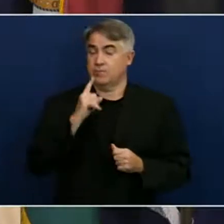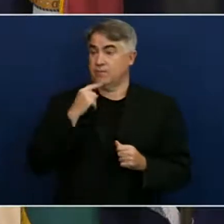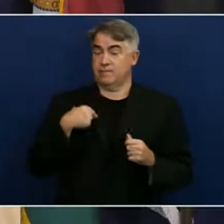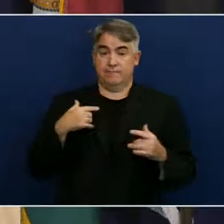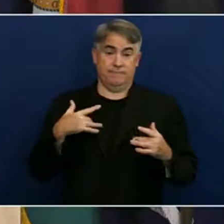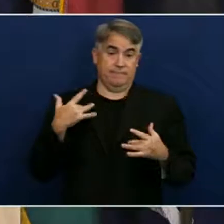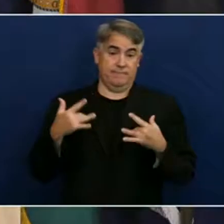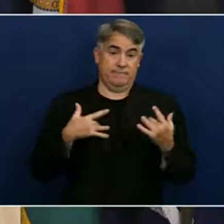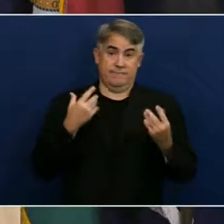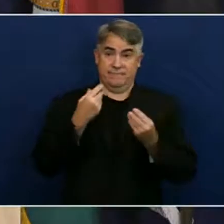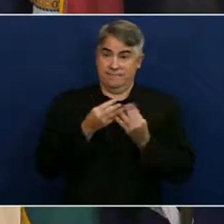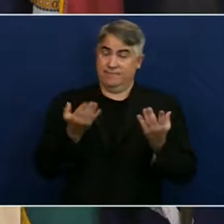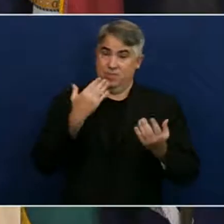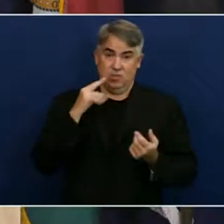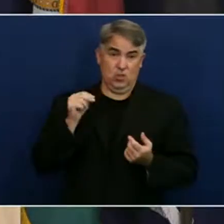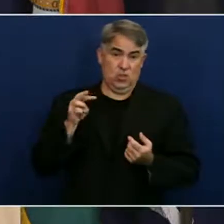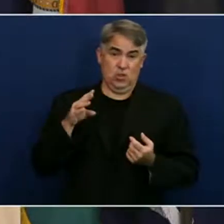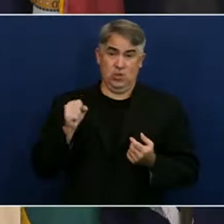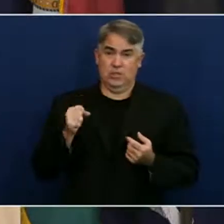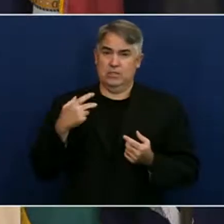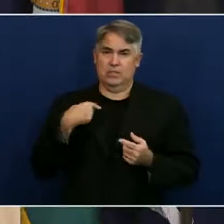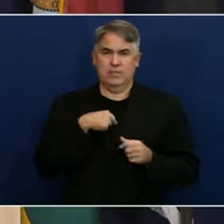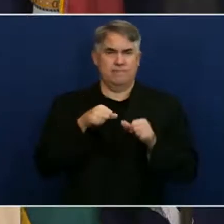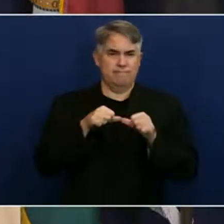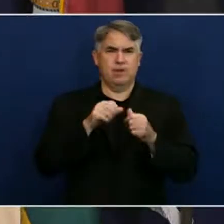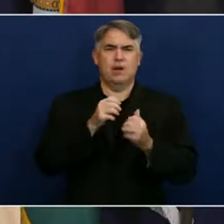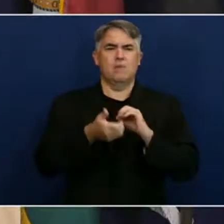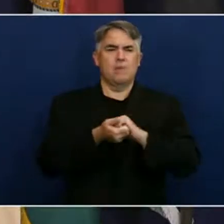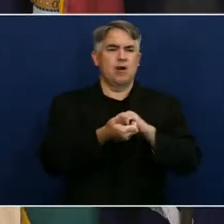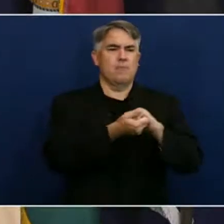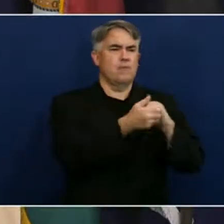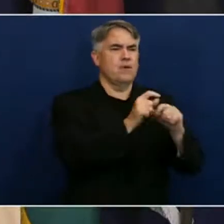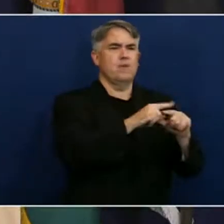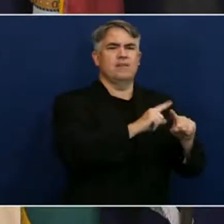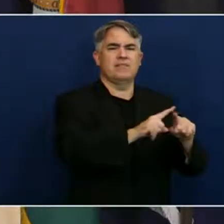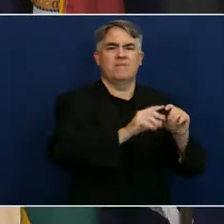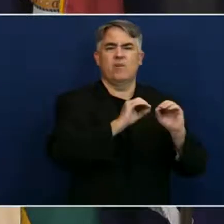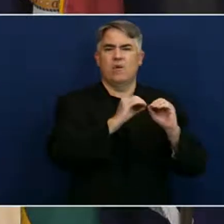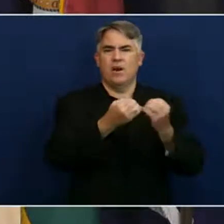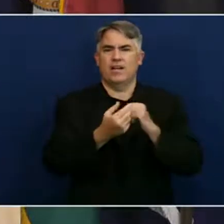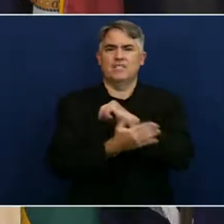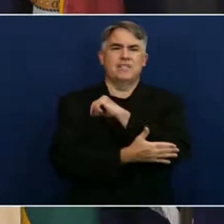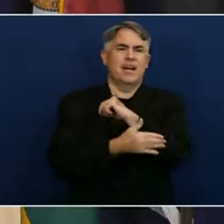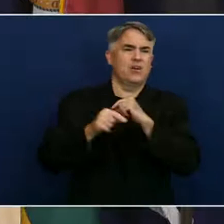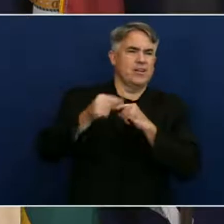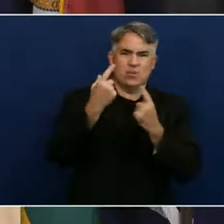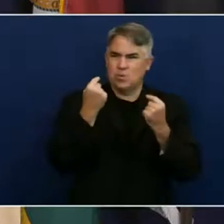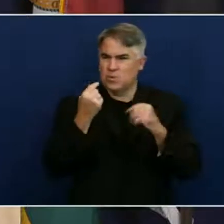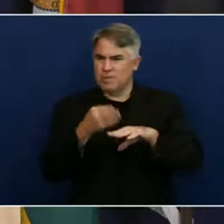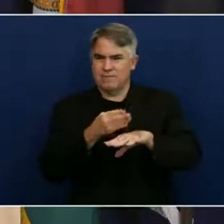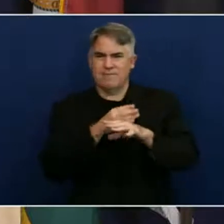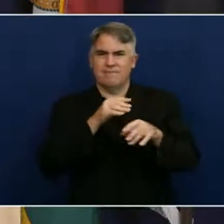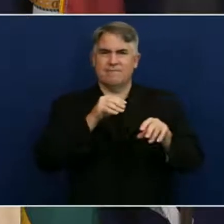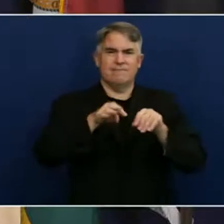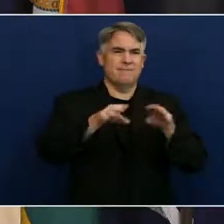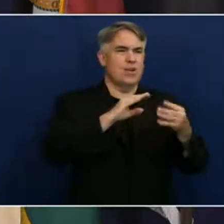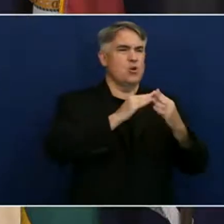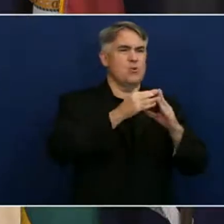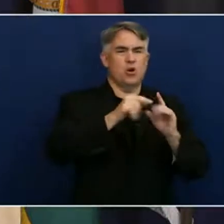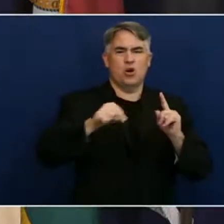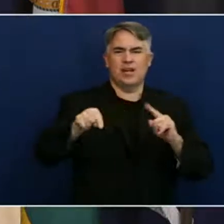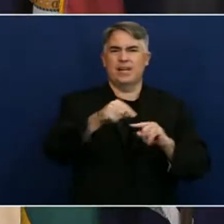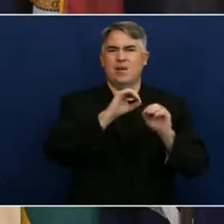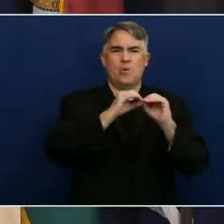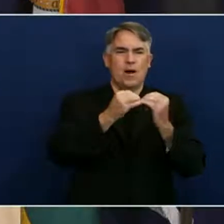to be doing a lot of work with the county, as a county, to make sure that we're partnering up and coordinating with our communities, with our organizations and